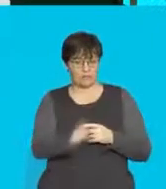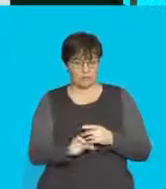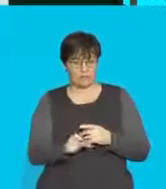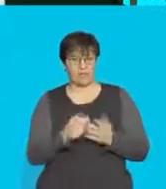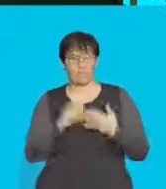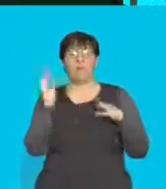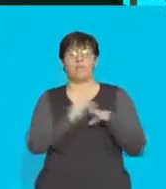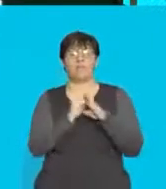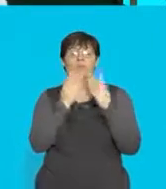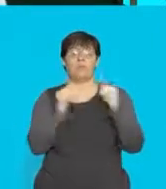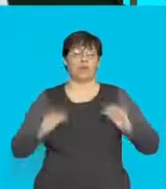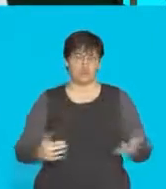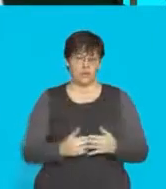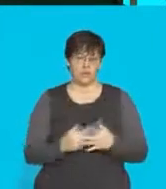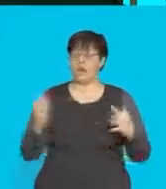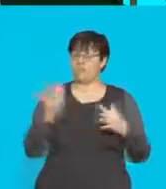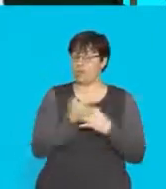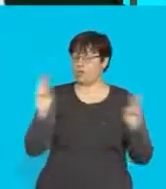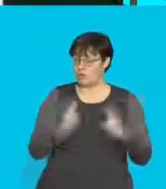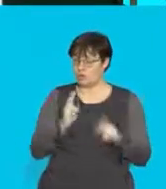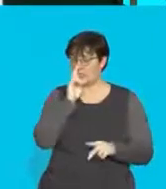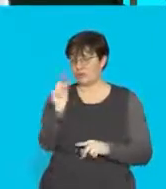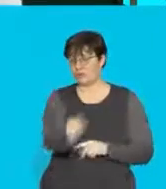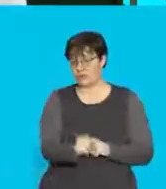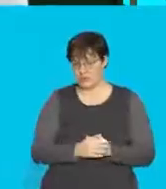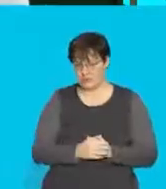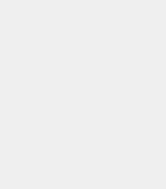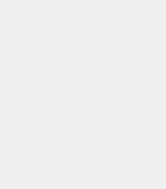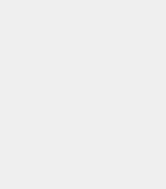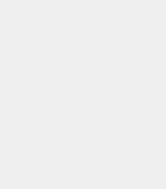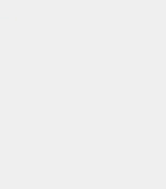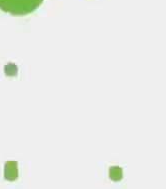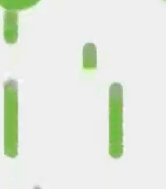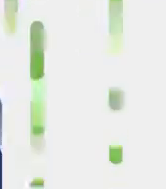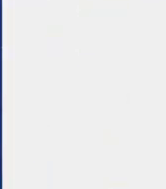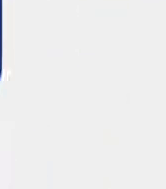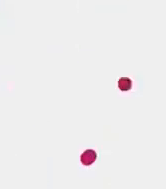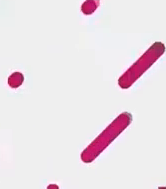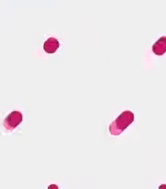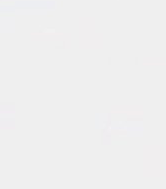into problem solving. So have a short break, and I'll see you in a bit.